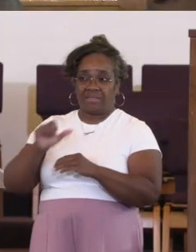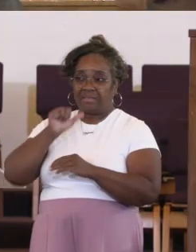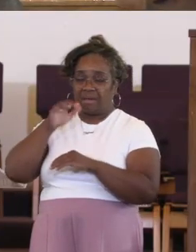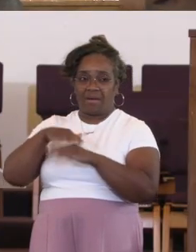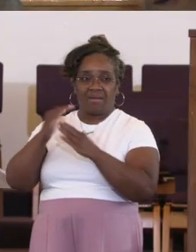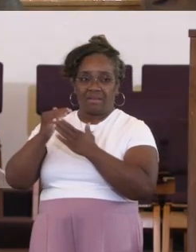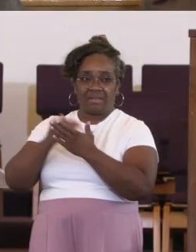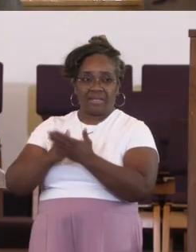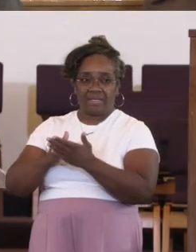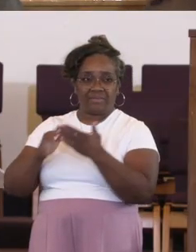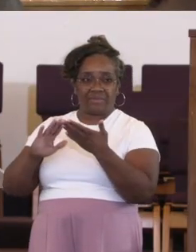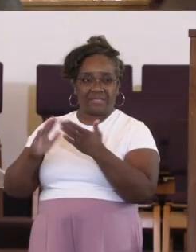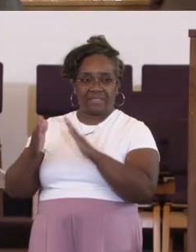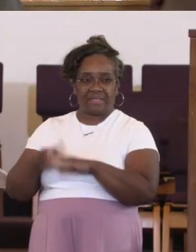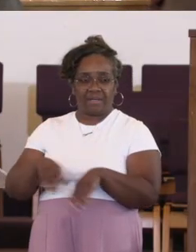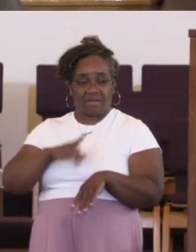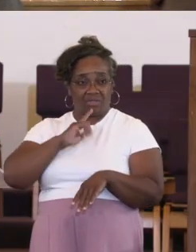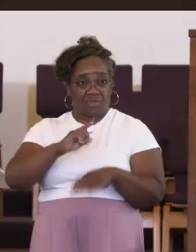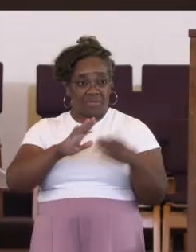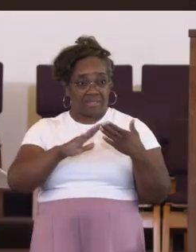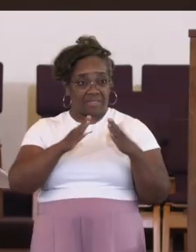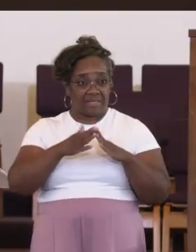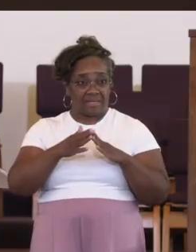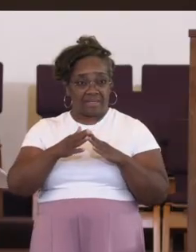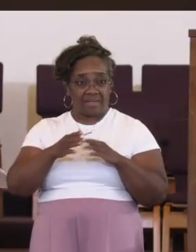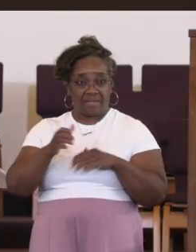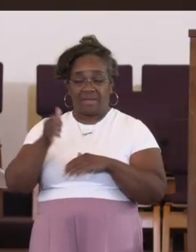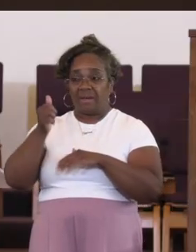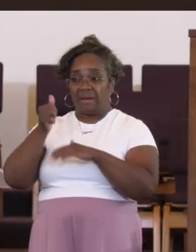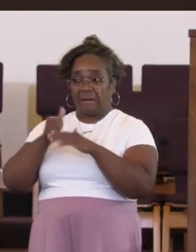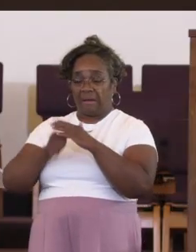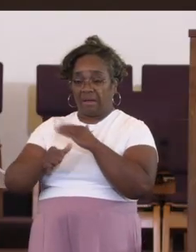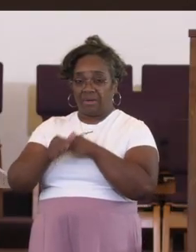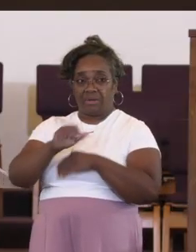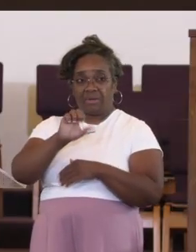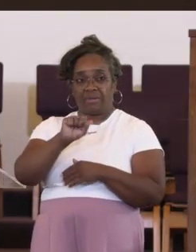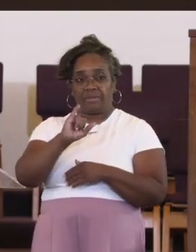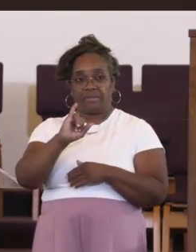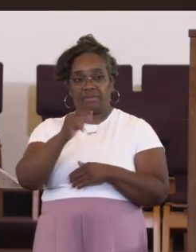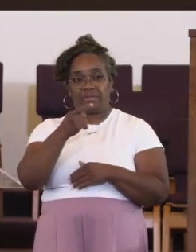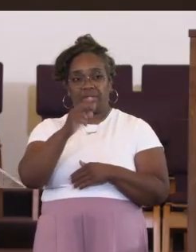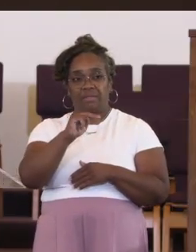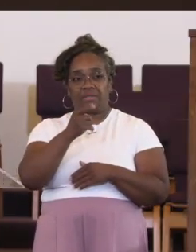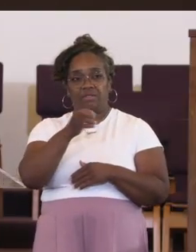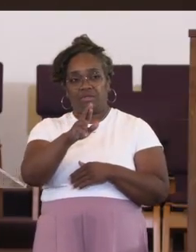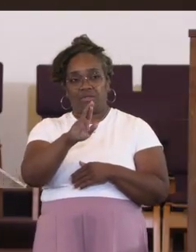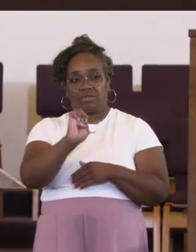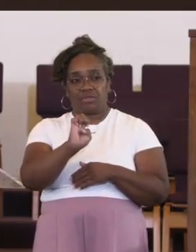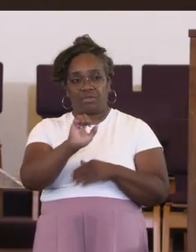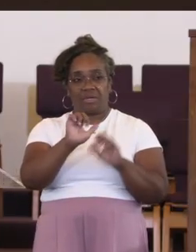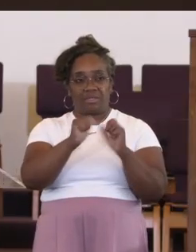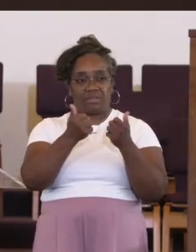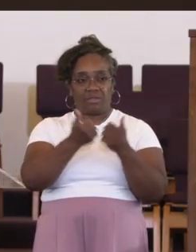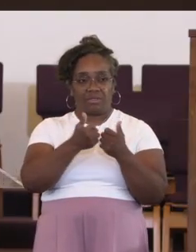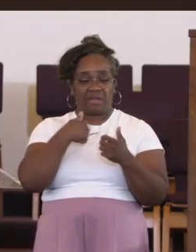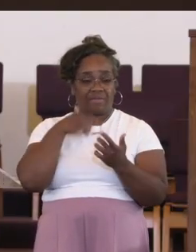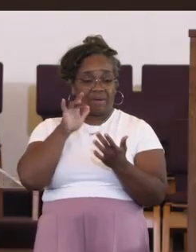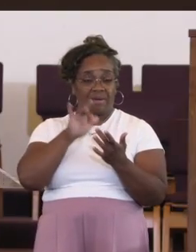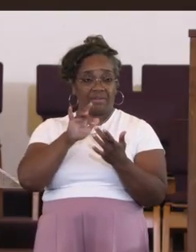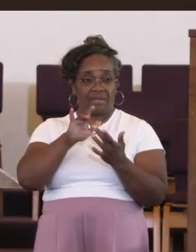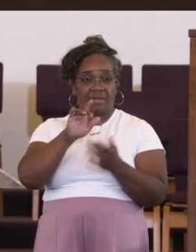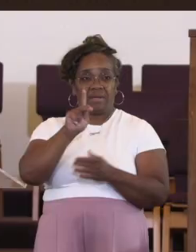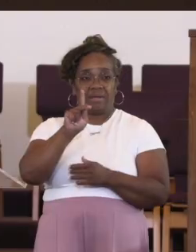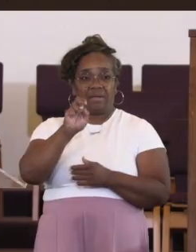sure the city did it? It's under the care of Signature Associates, and I've been contacting Keisha Jackson, I believe, from Signature